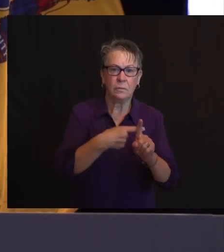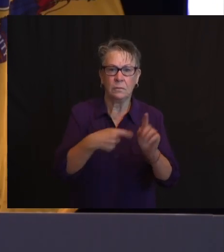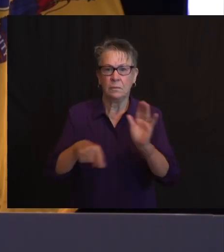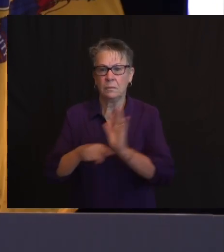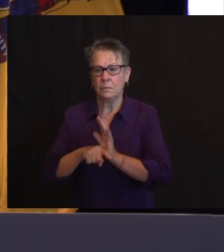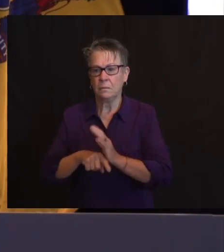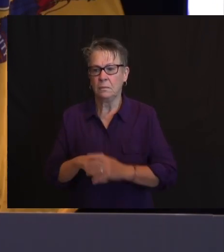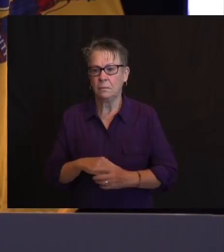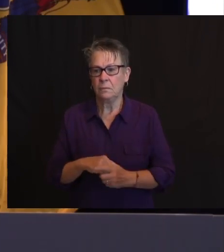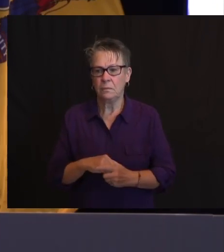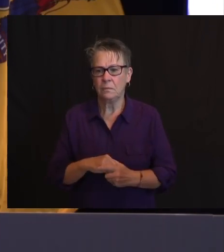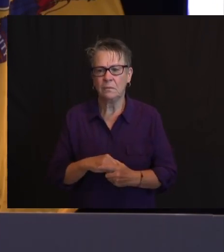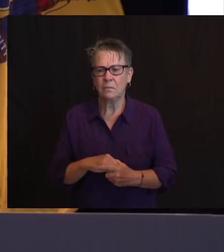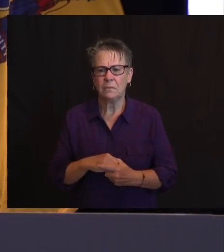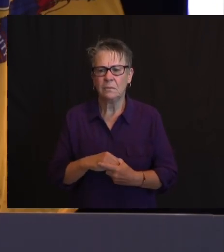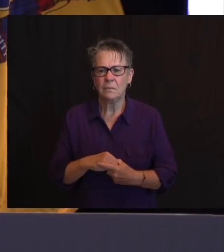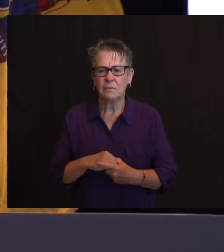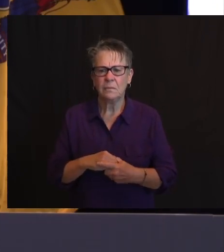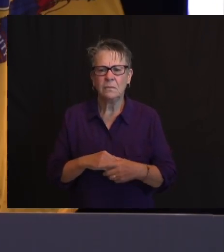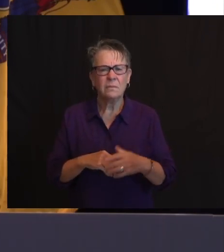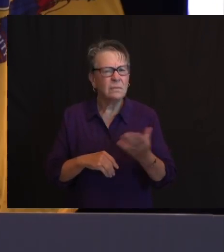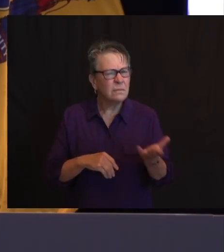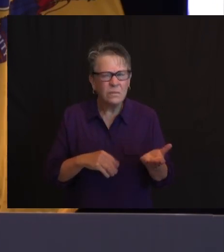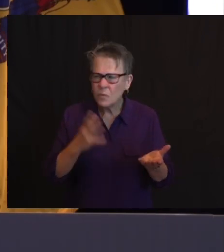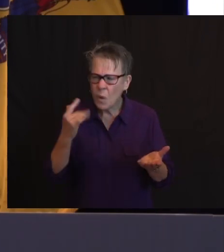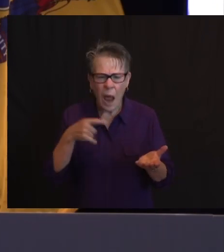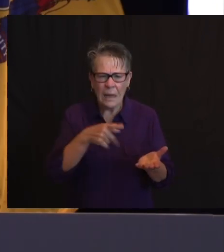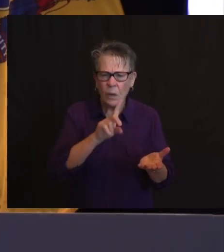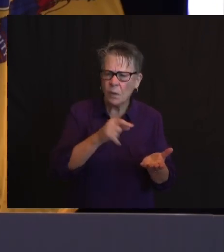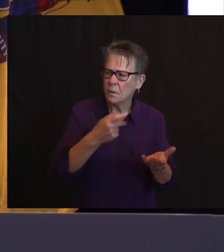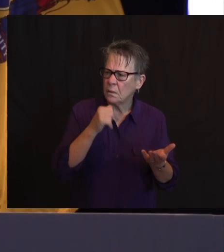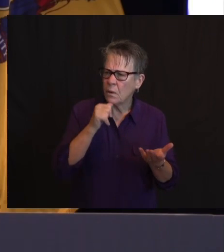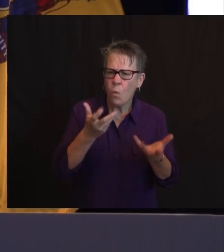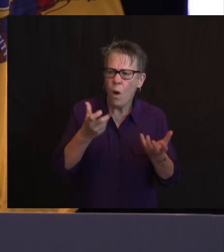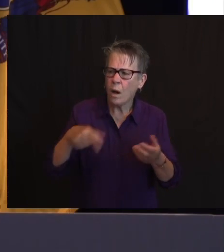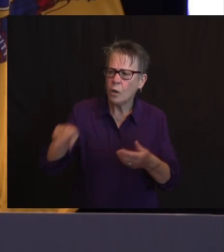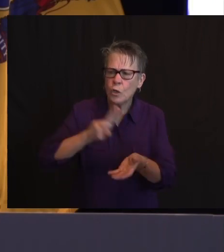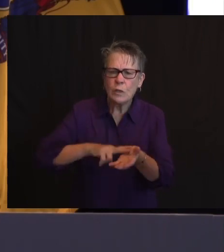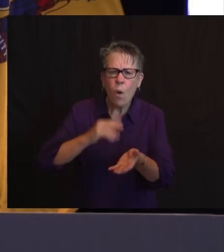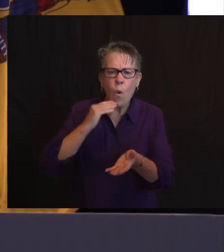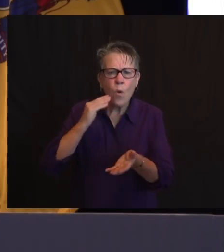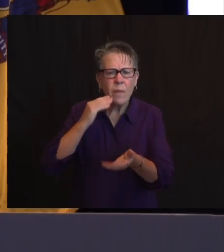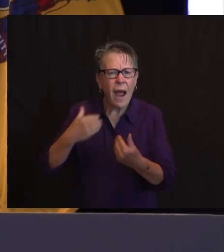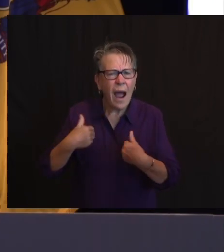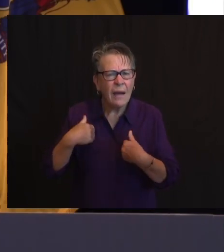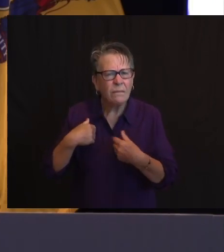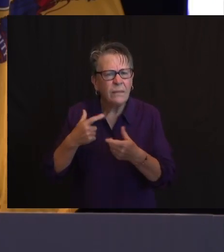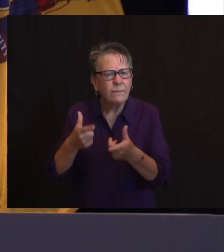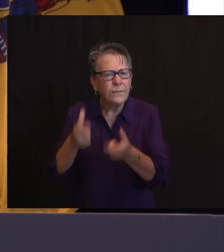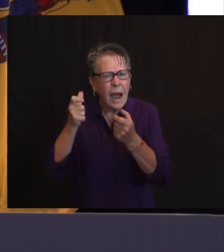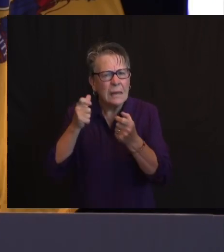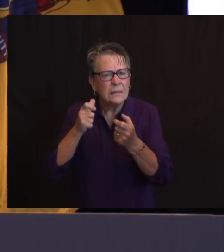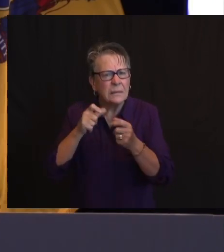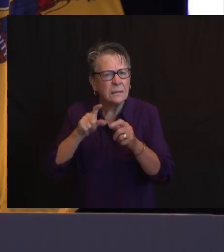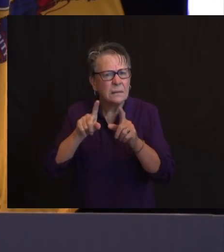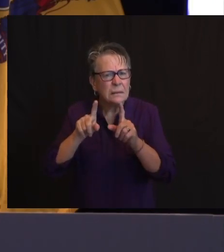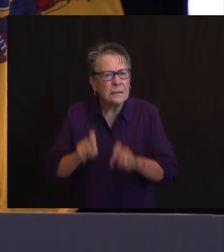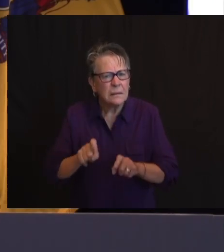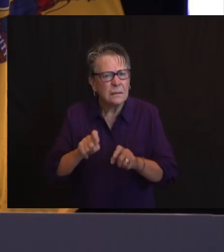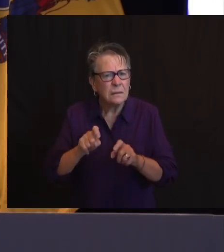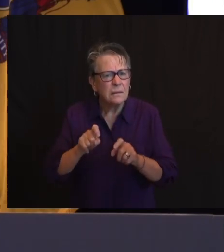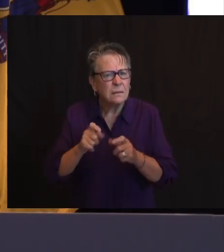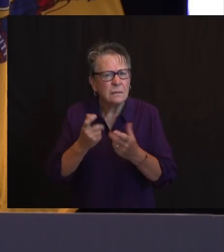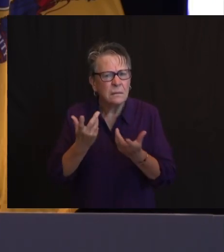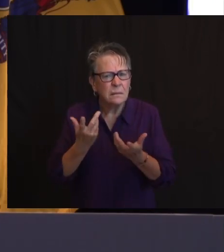more accurate than others? And wouldn't that be helpful to try to spot this kind of stuff at the long-term facilities quicker? Thank